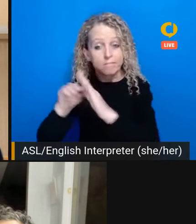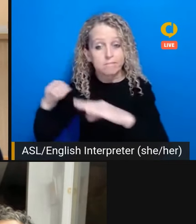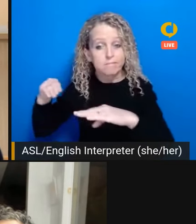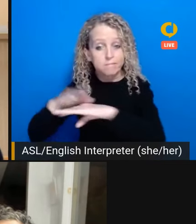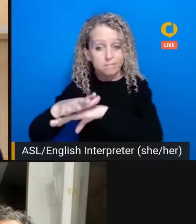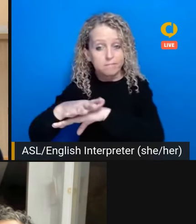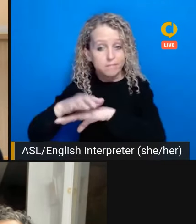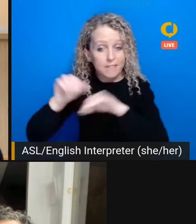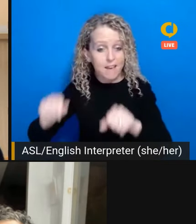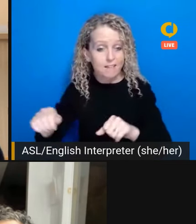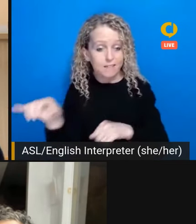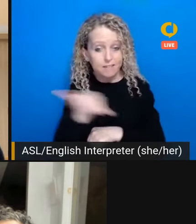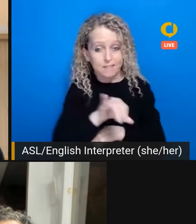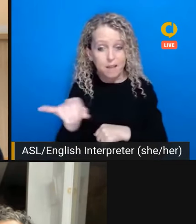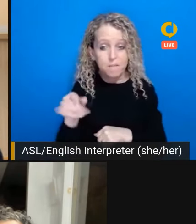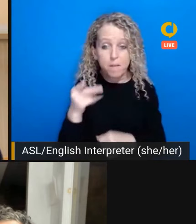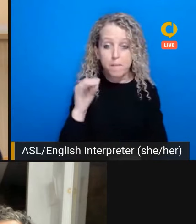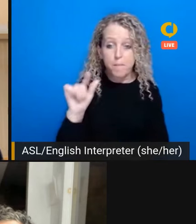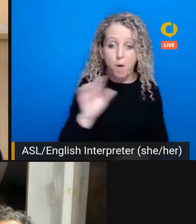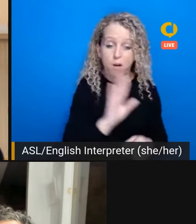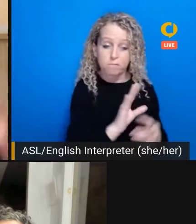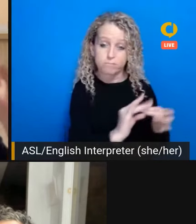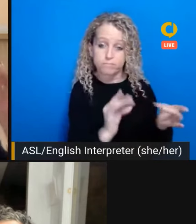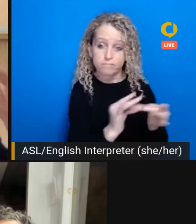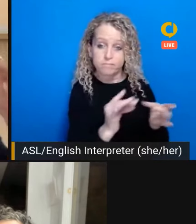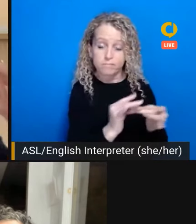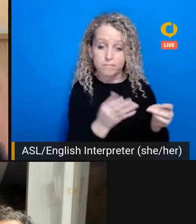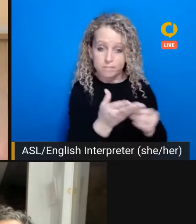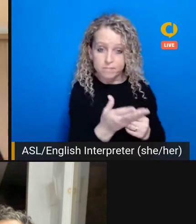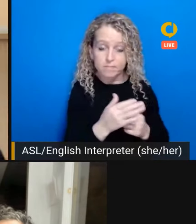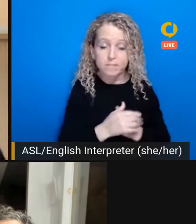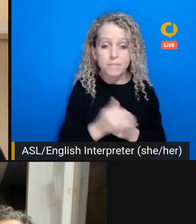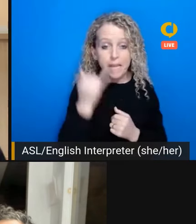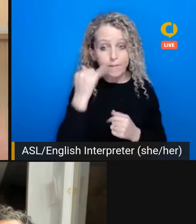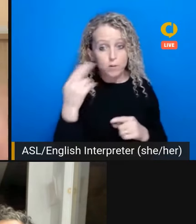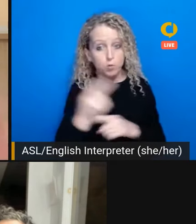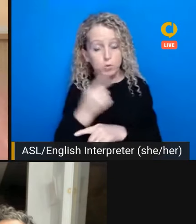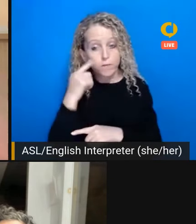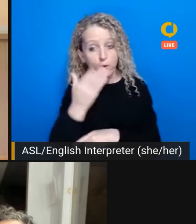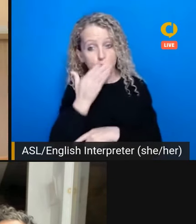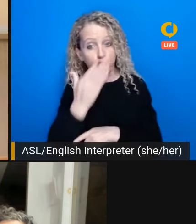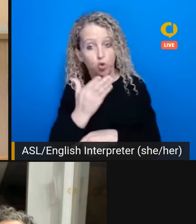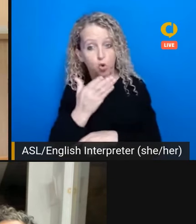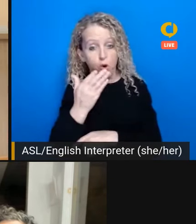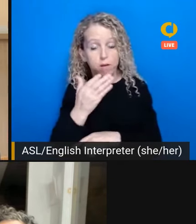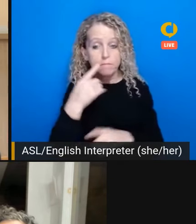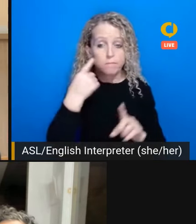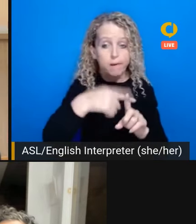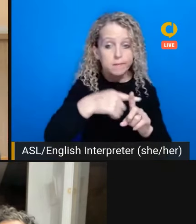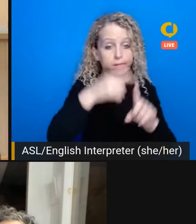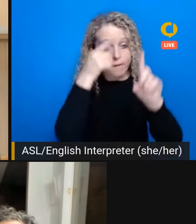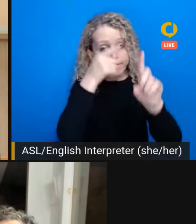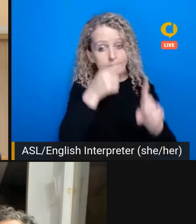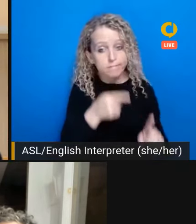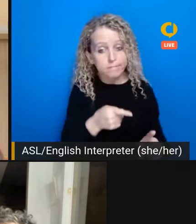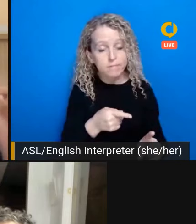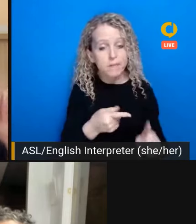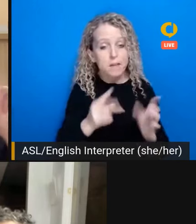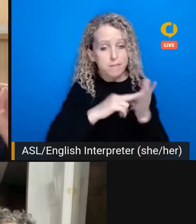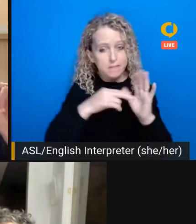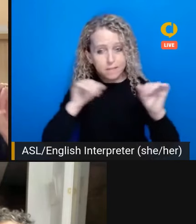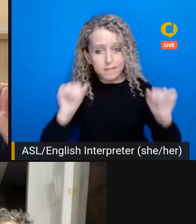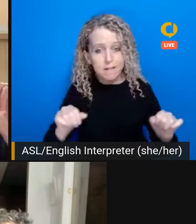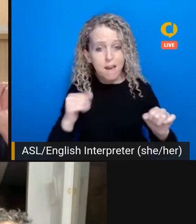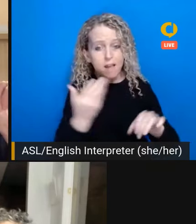describes. And if they are used for good objectives, yes, we can achieve empowerment.